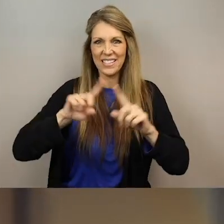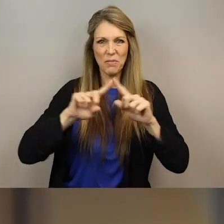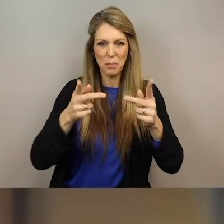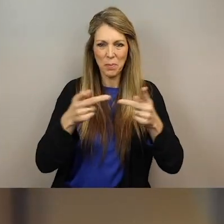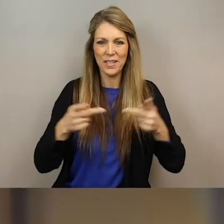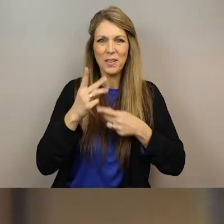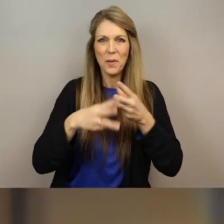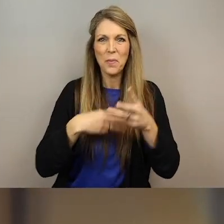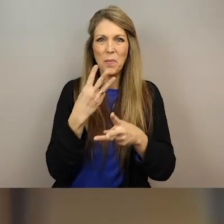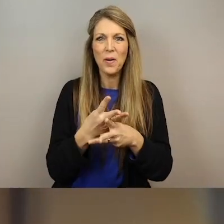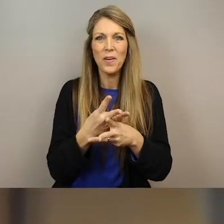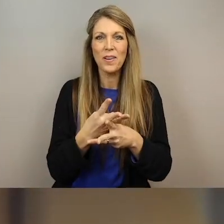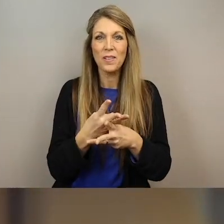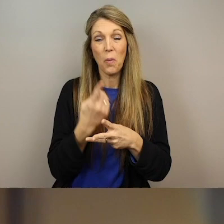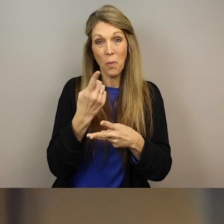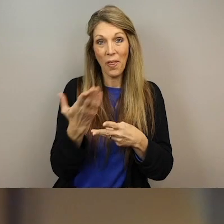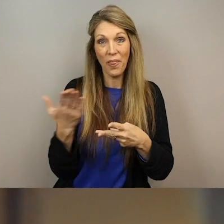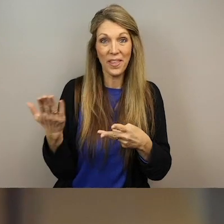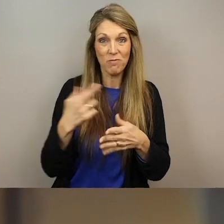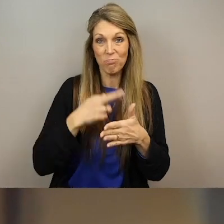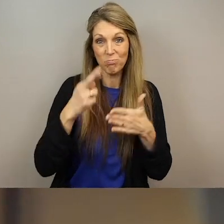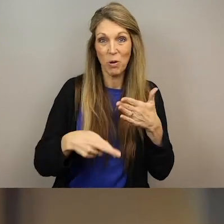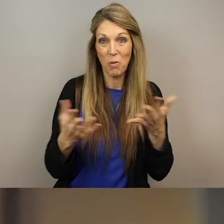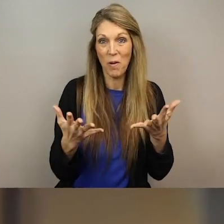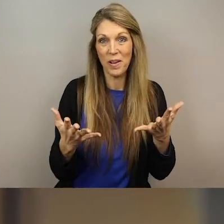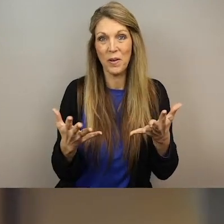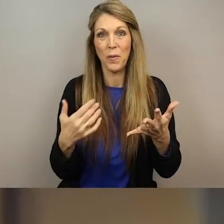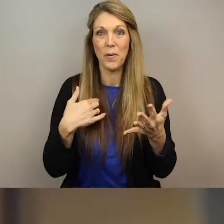of the great things that's happened as a result of having to go online